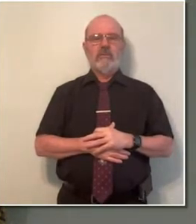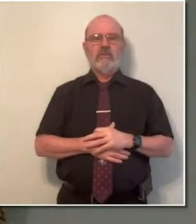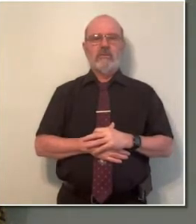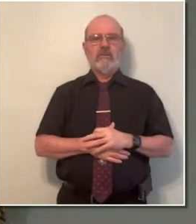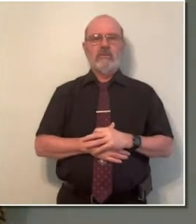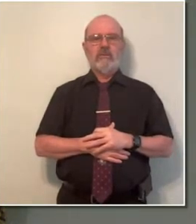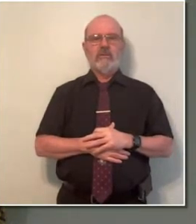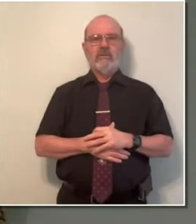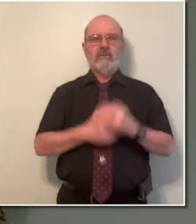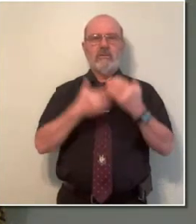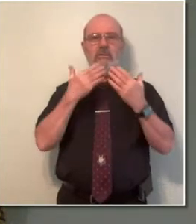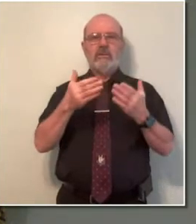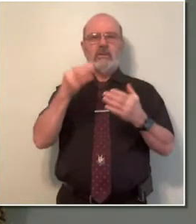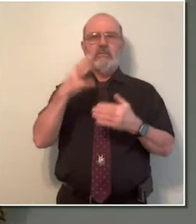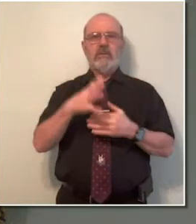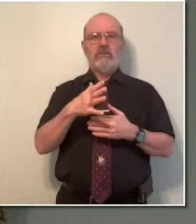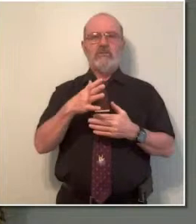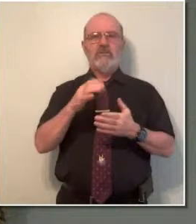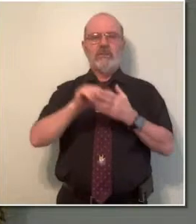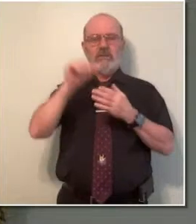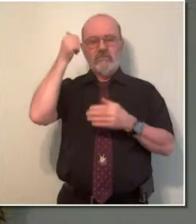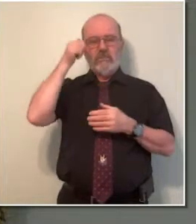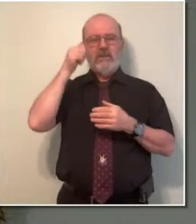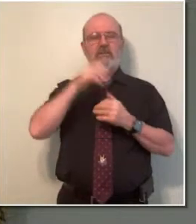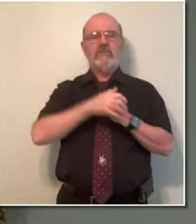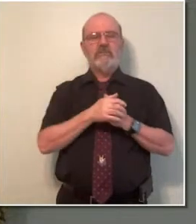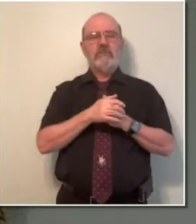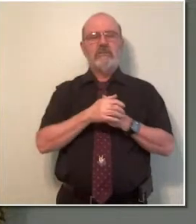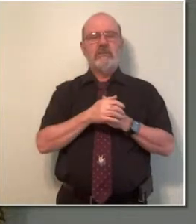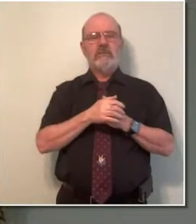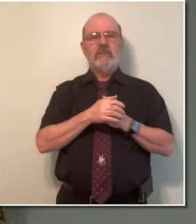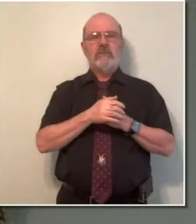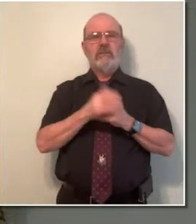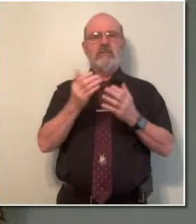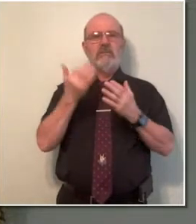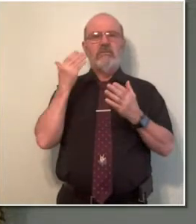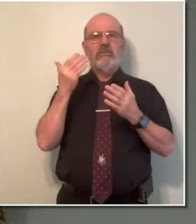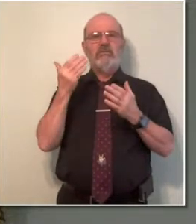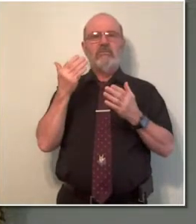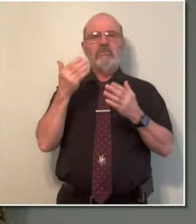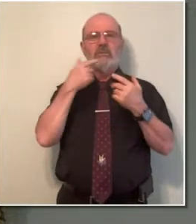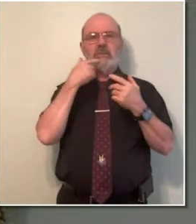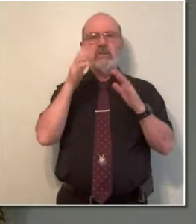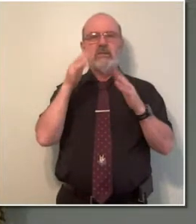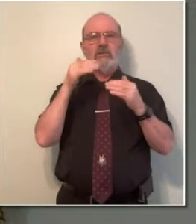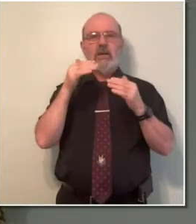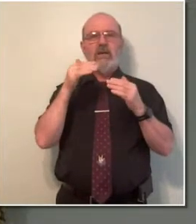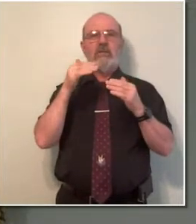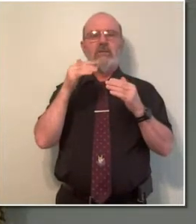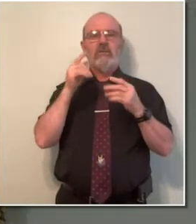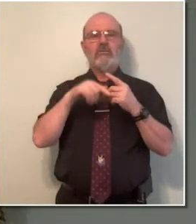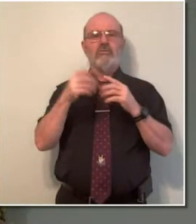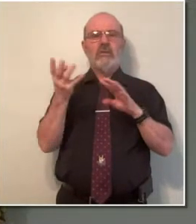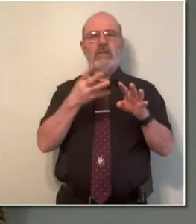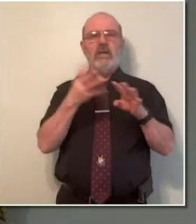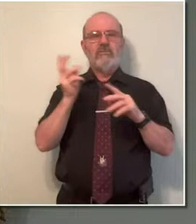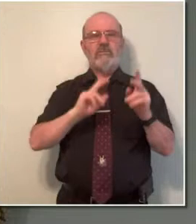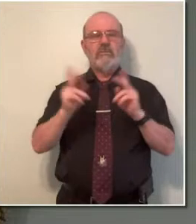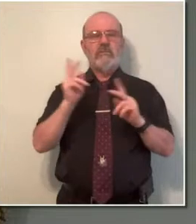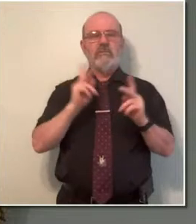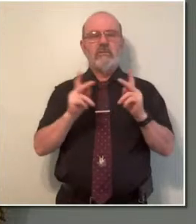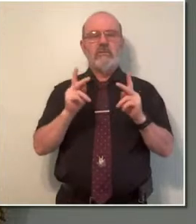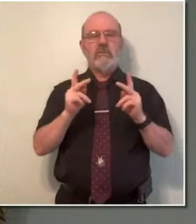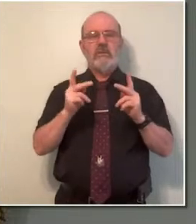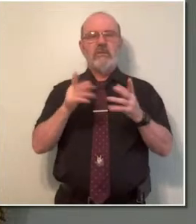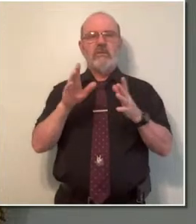All right, thank you, Pastor, for that reminder. All right, before we say good night to the live stream crowd, let me